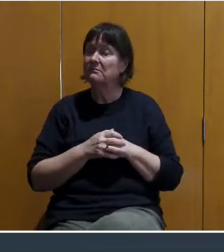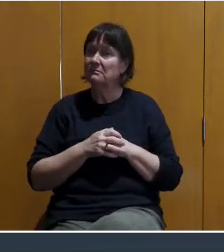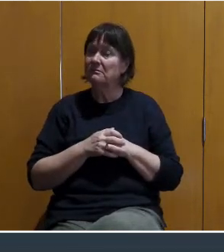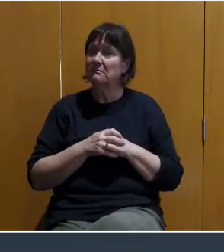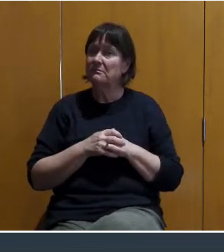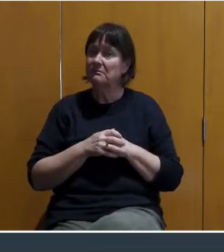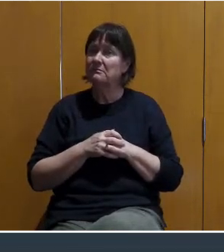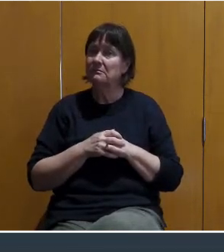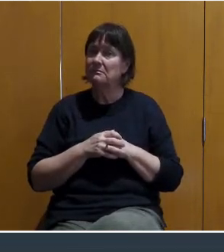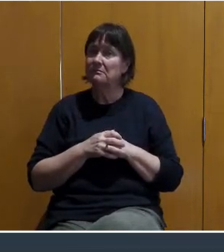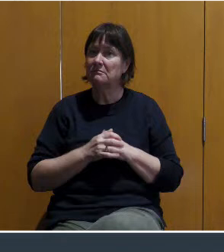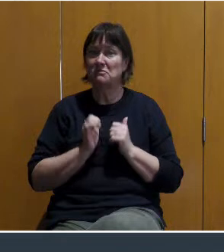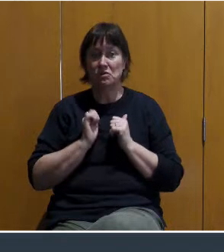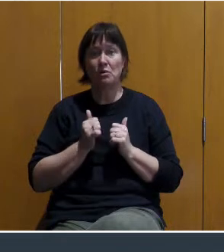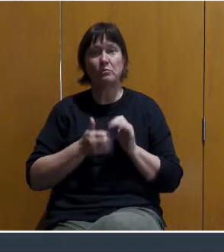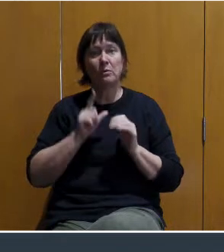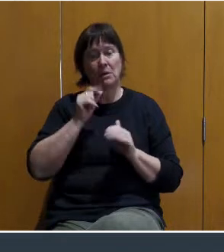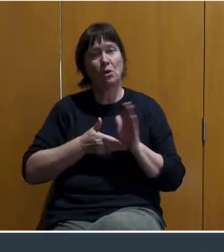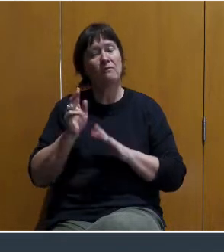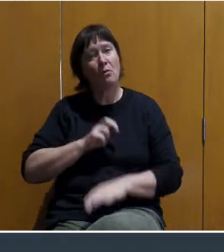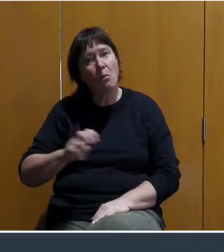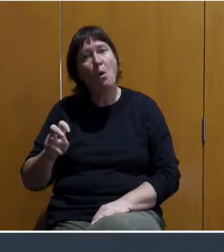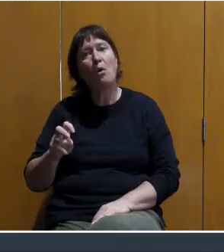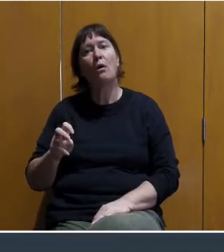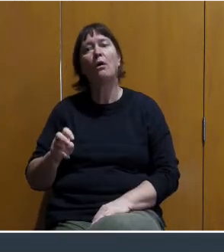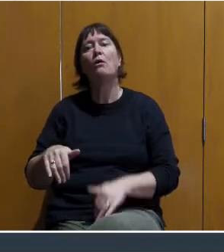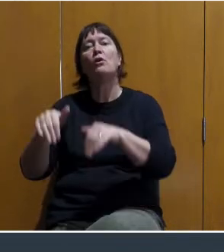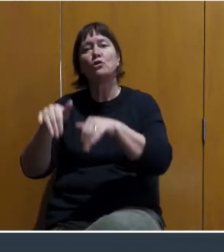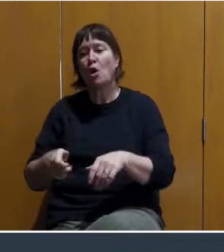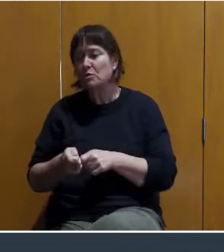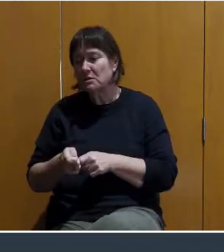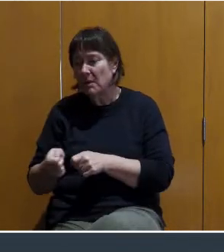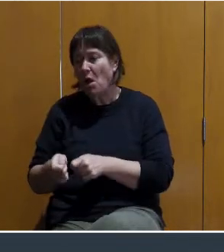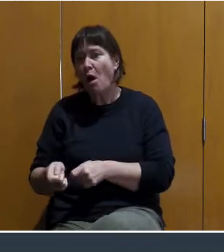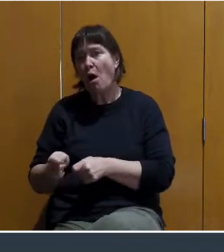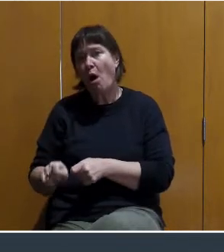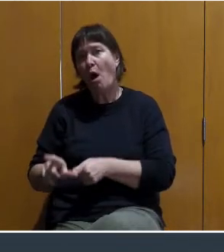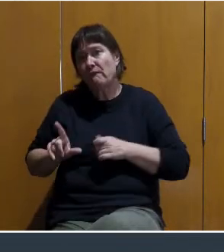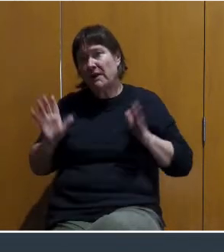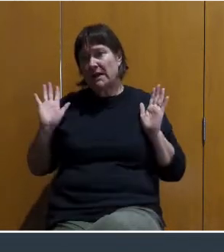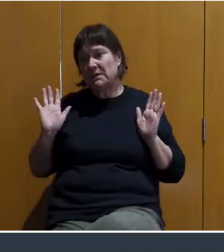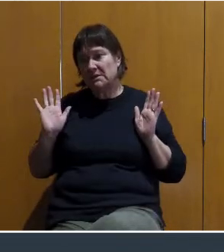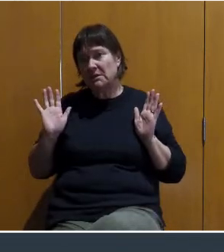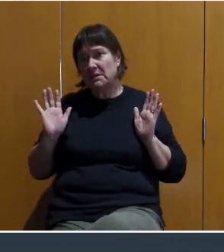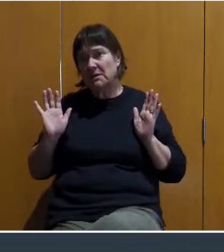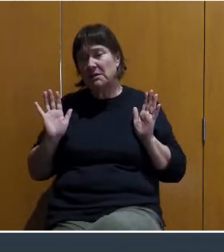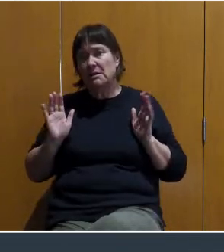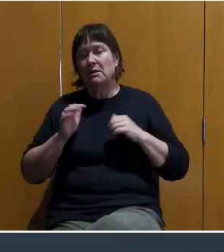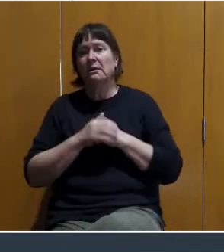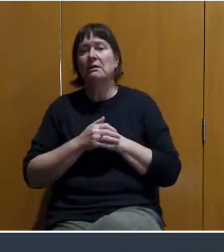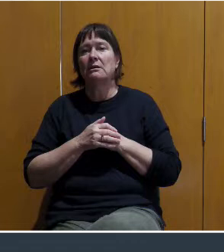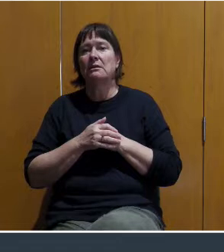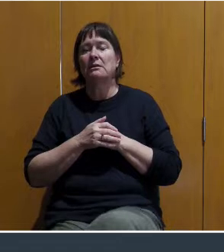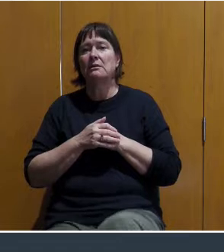have adequate off-lead areas. We know we need that. But we don't have a lot of areas in Napier that